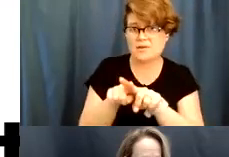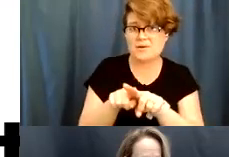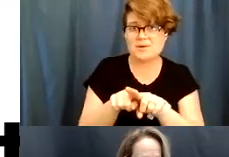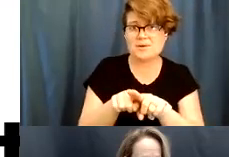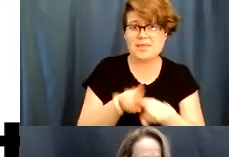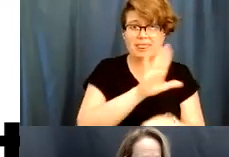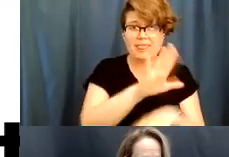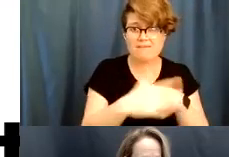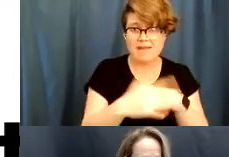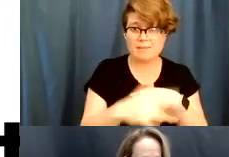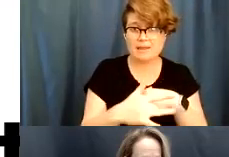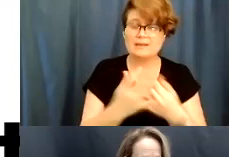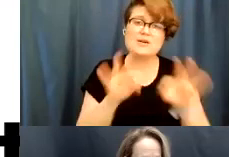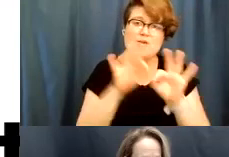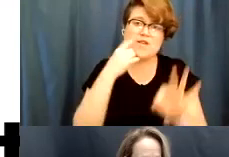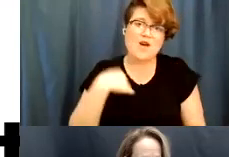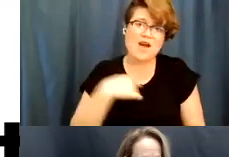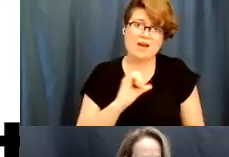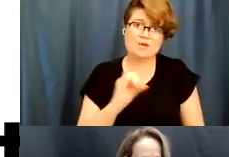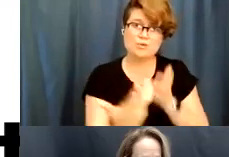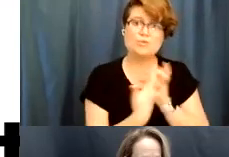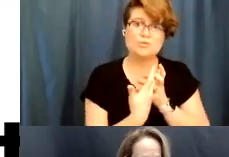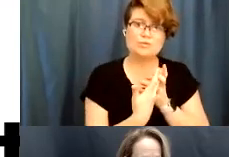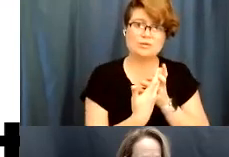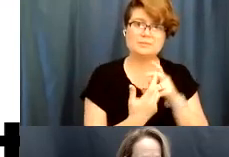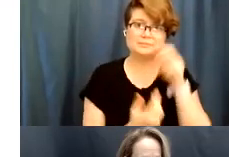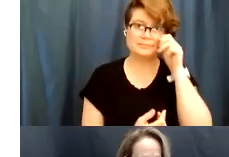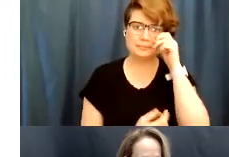is something that's important to us.